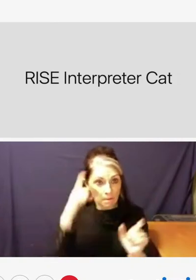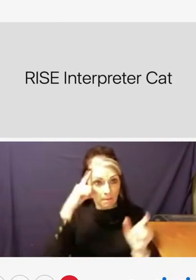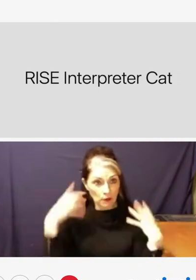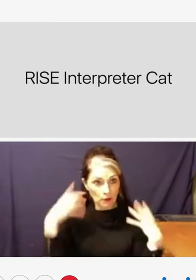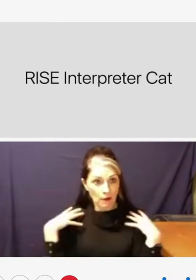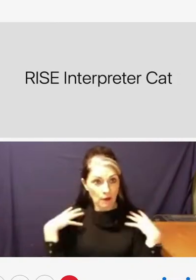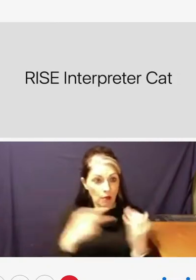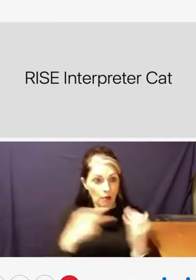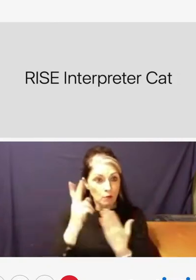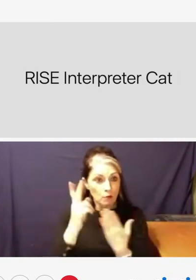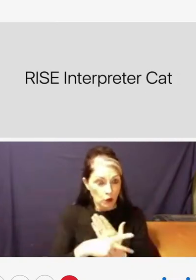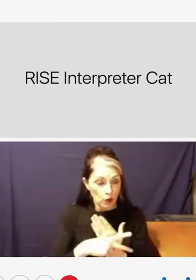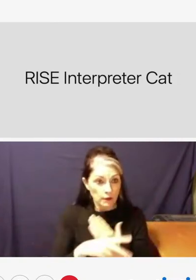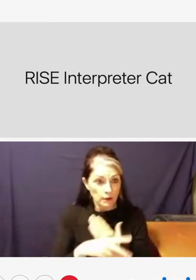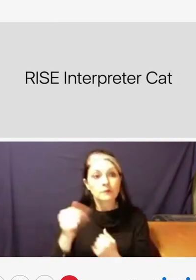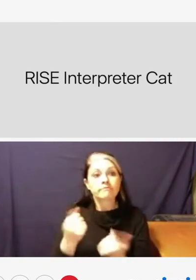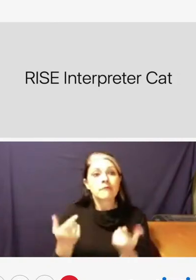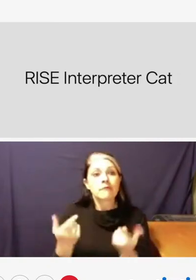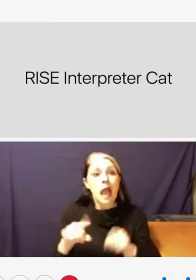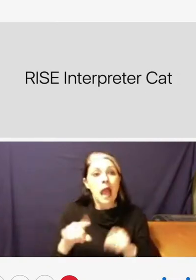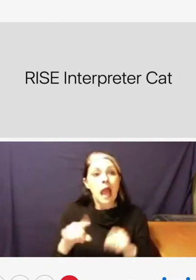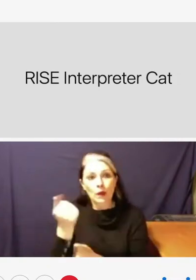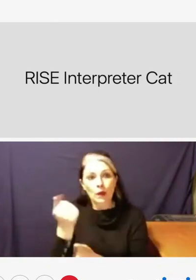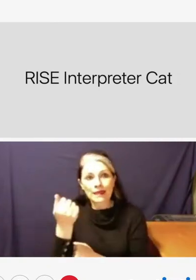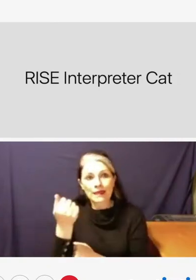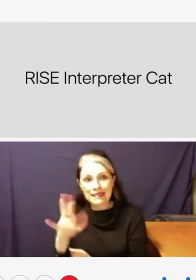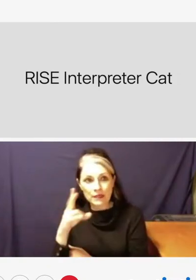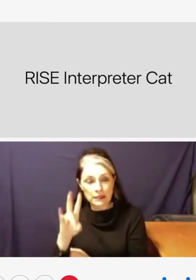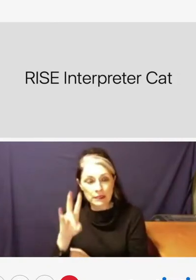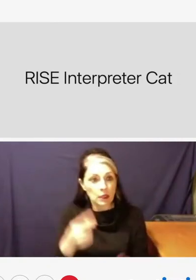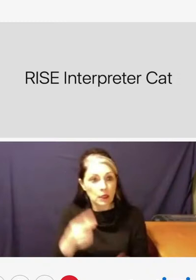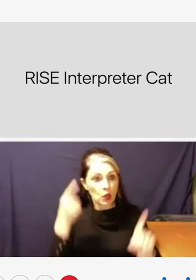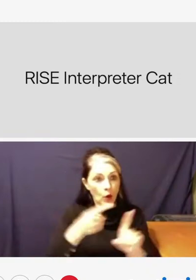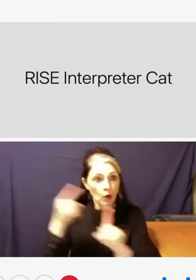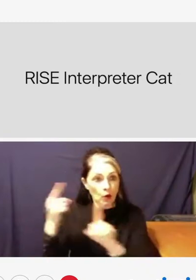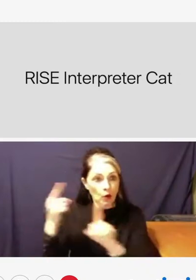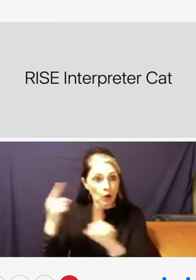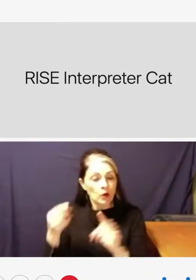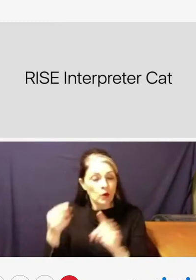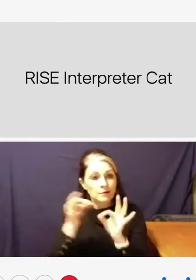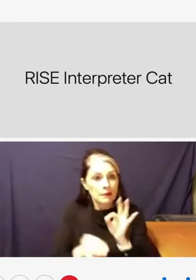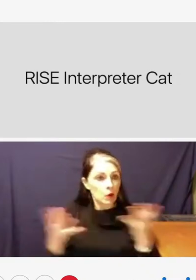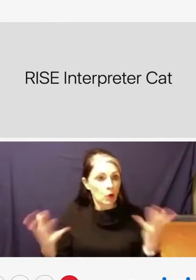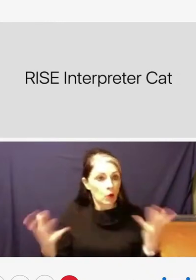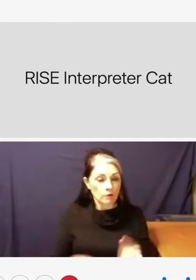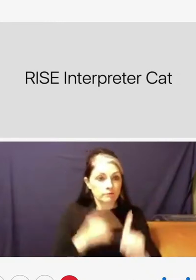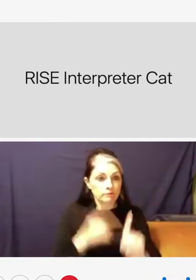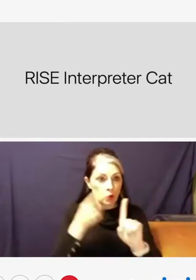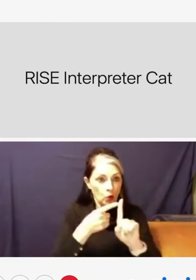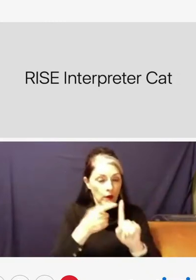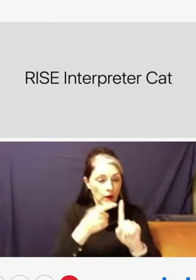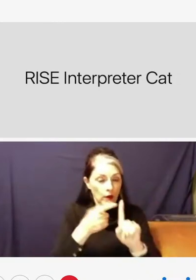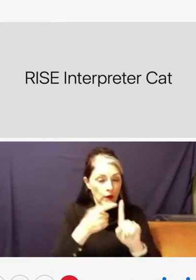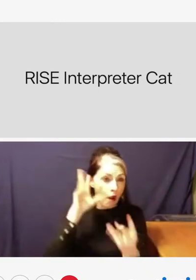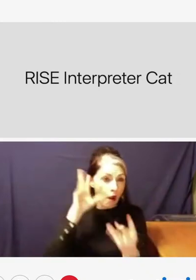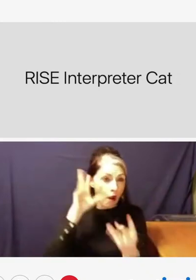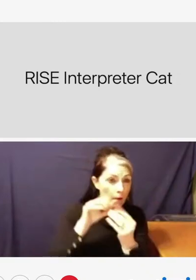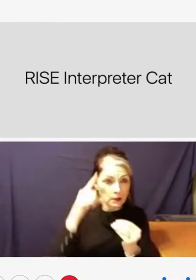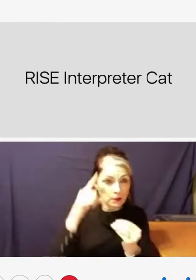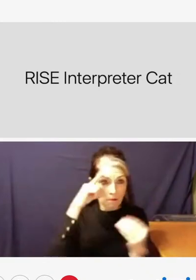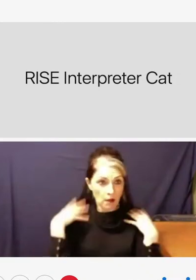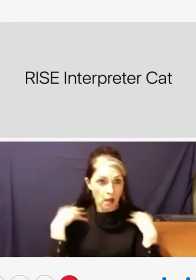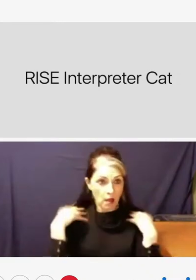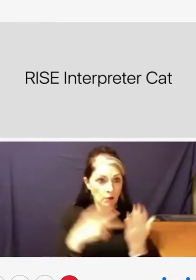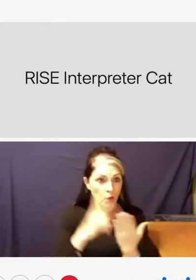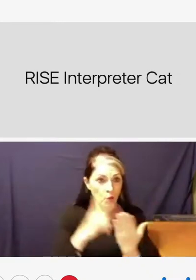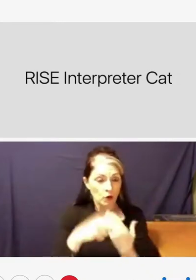in 2017 uh the two objectives were very simple one was to create a comprehensive mental health program that addressed the child's